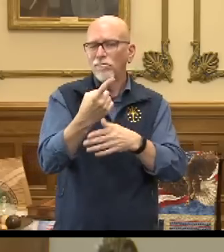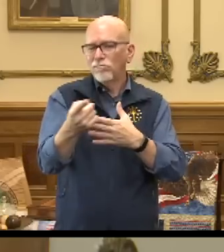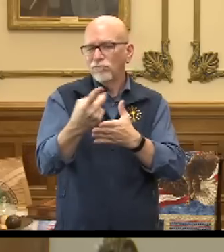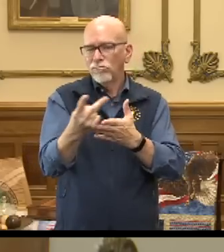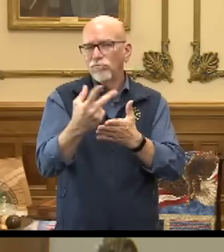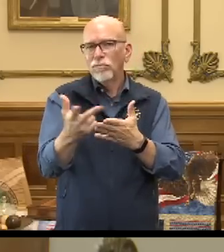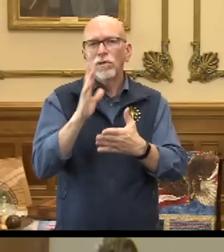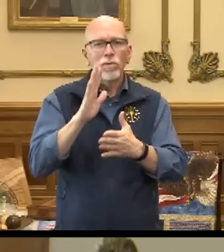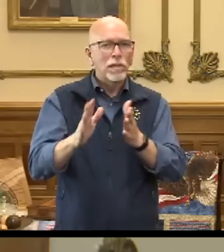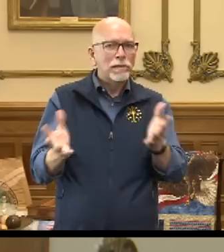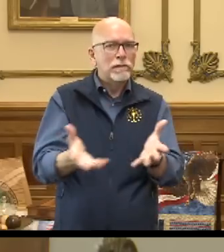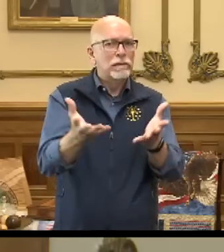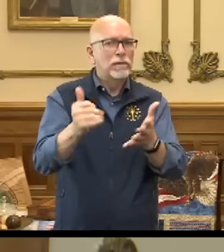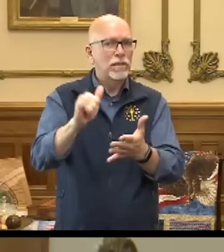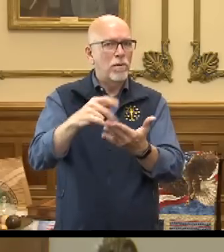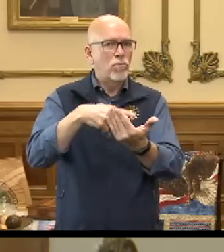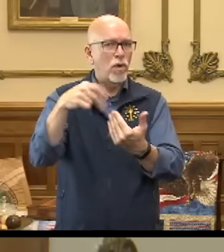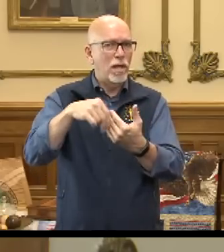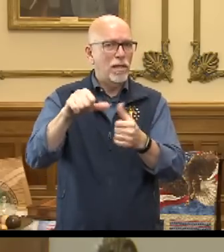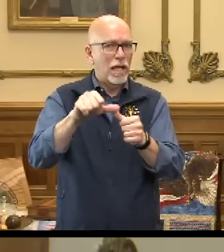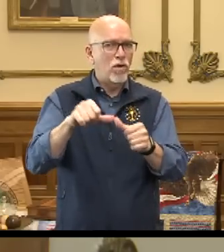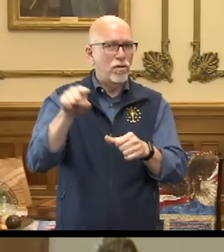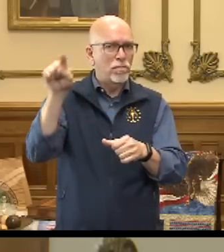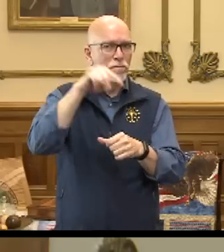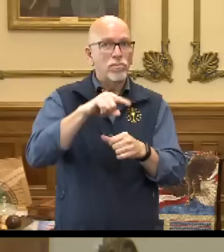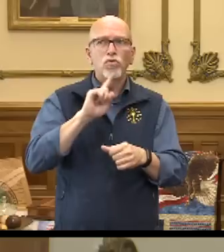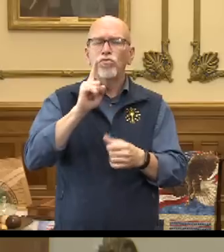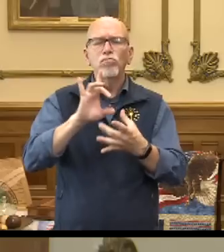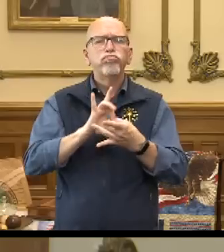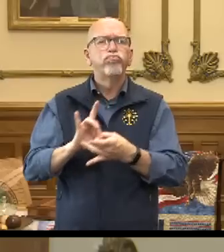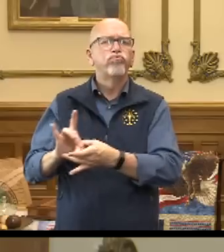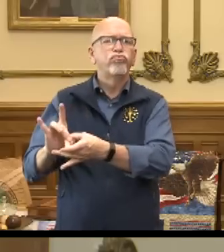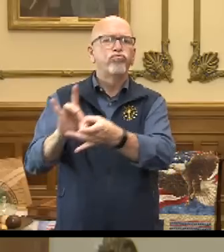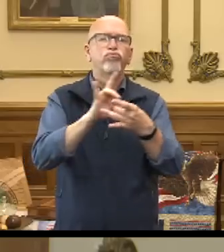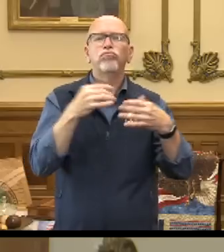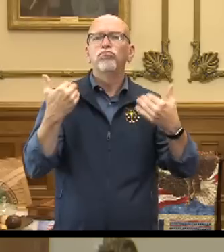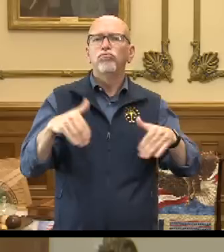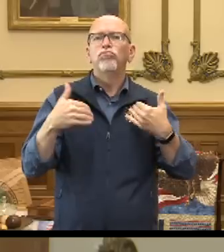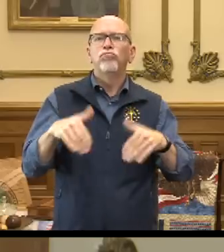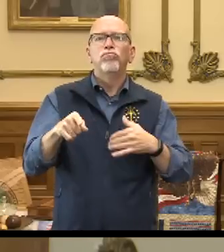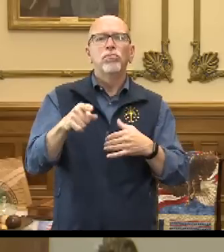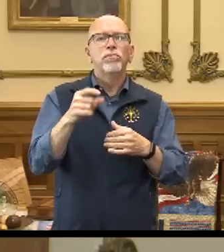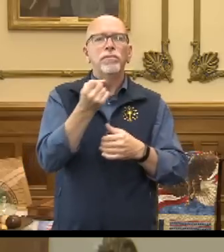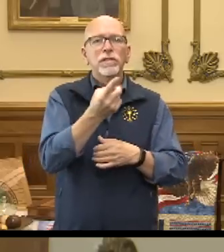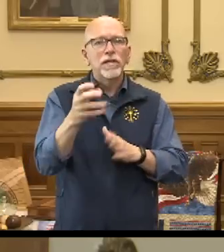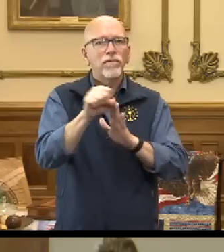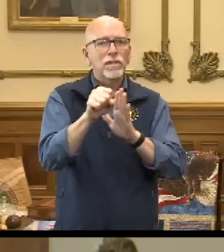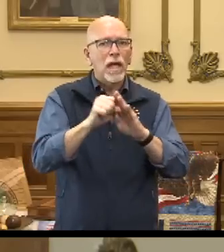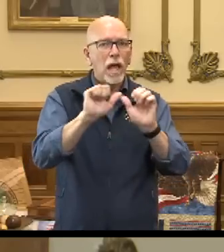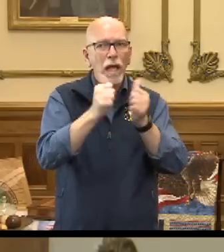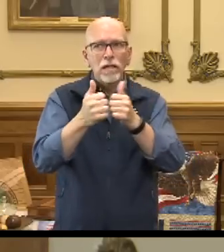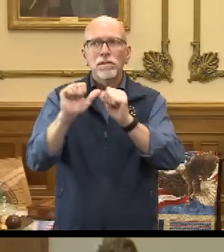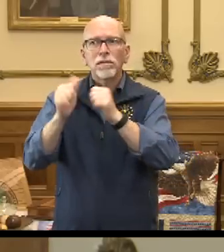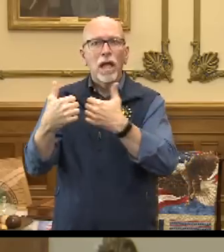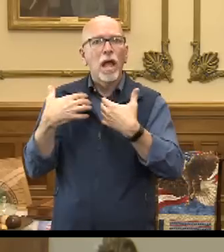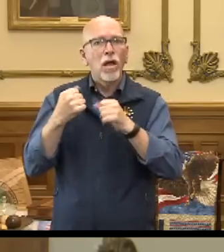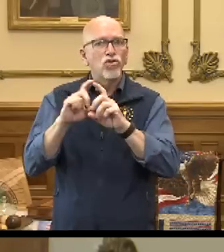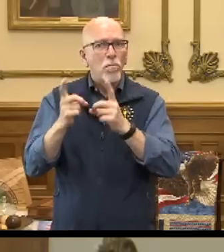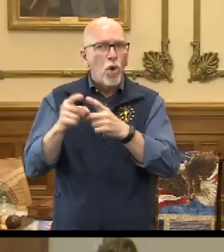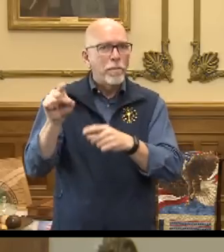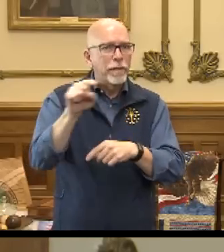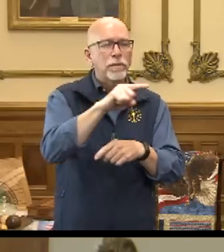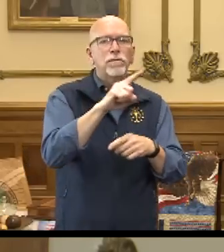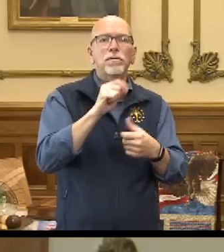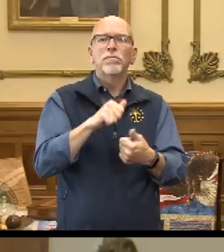these programs in areas of need. This has been a truly collaborative effort, bringing together multiple state agencies and local health departments to